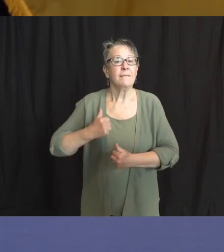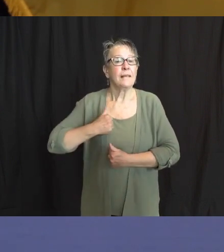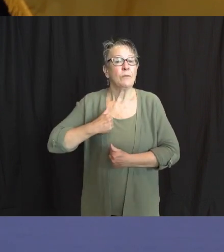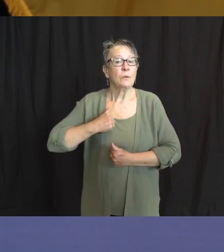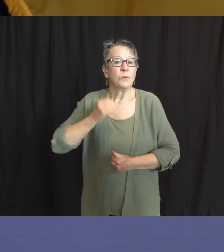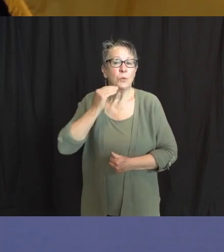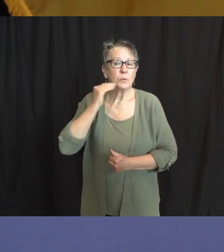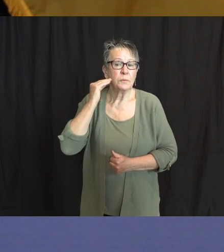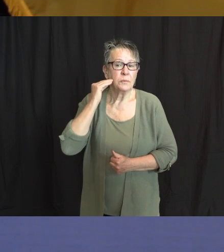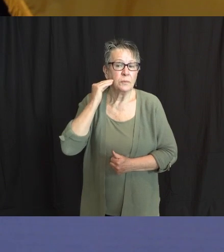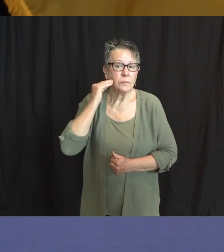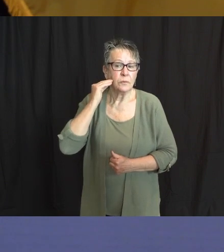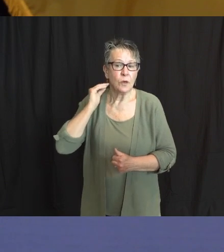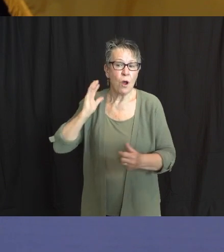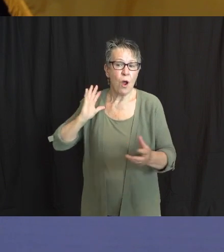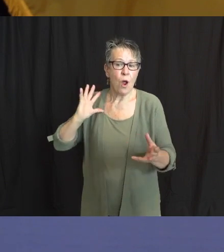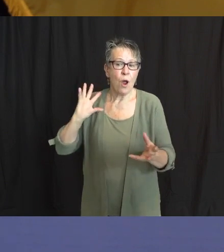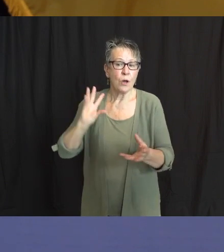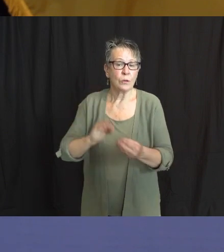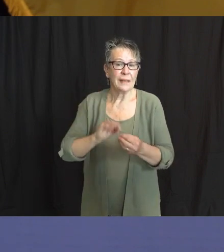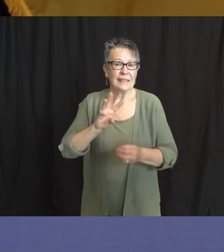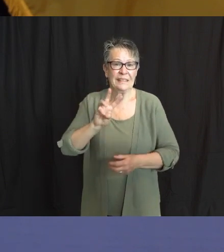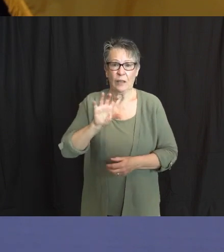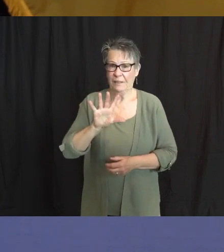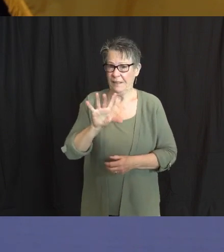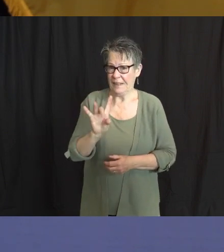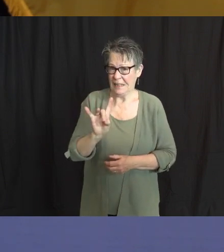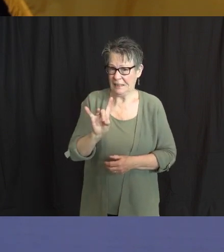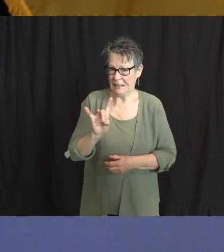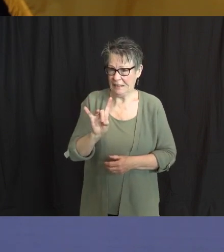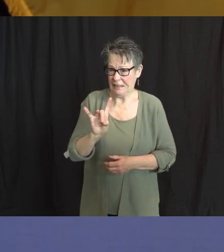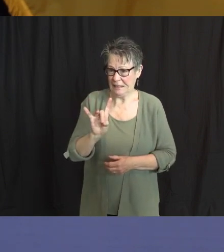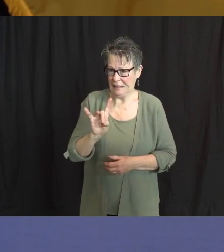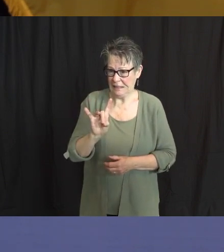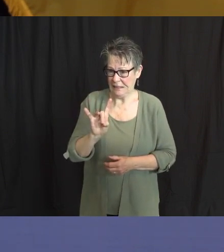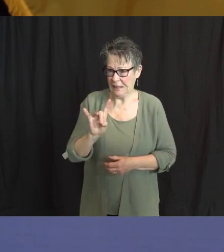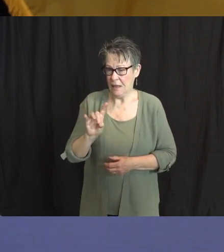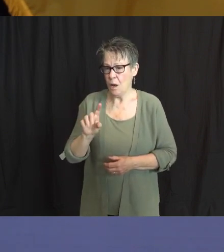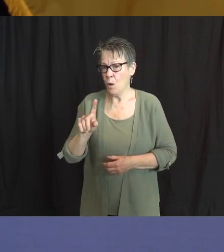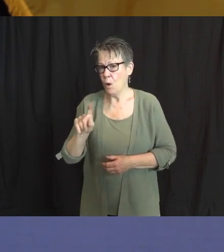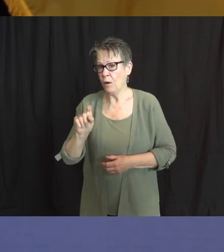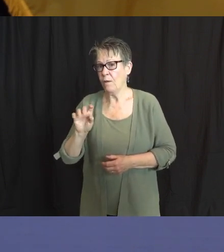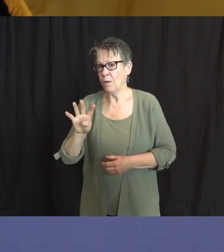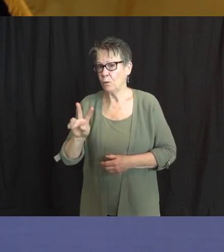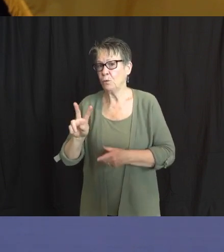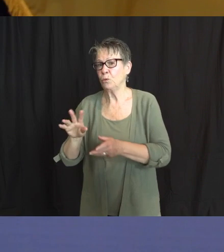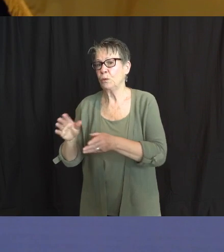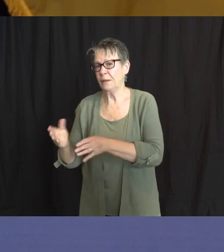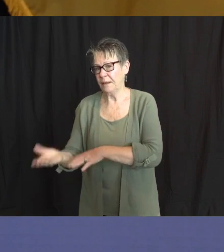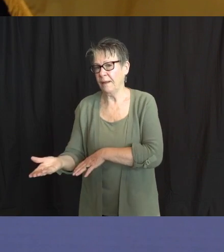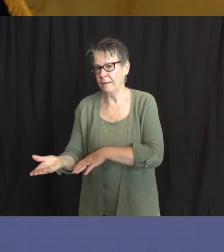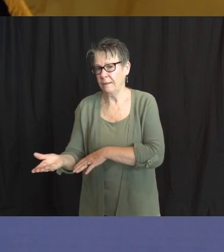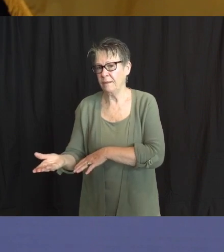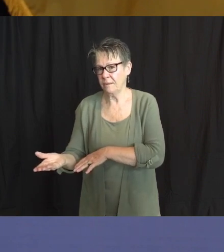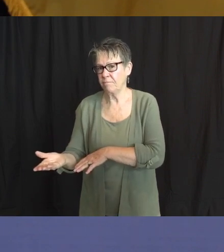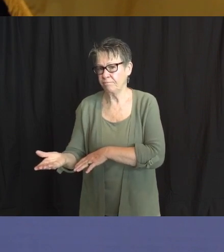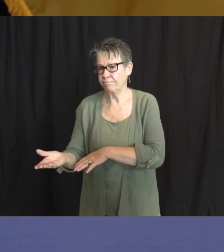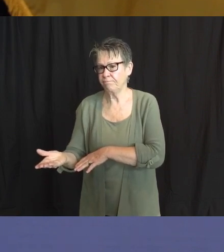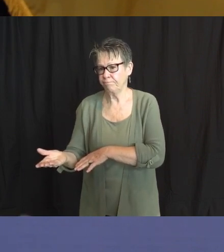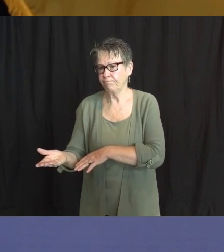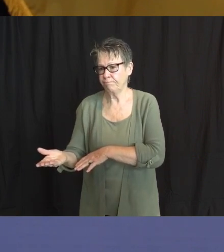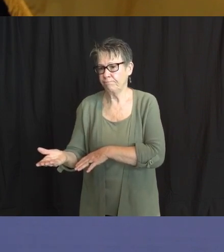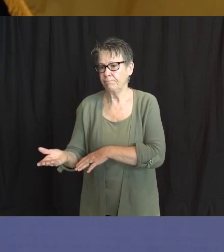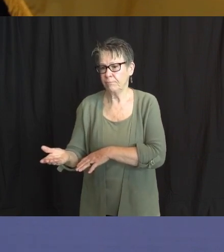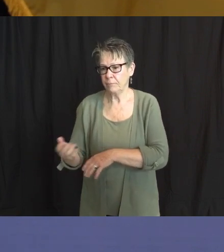658, they are reporting a total of 142 deaths of their residents. At our state